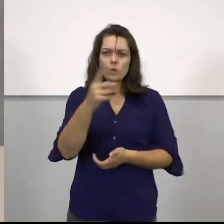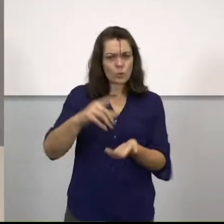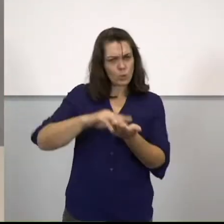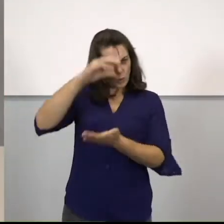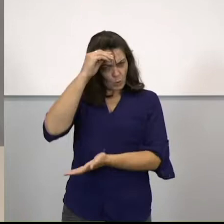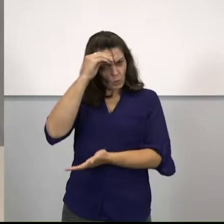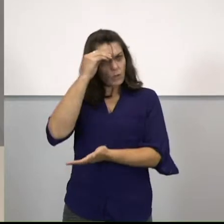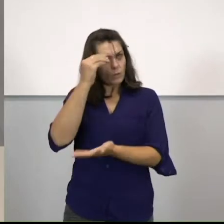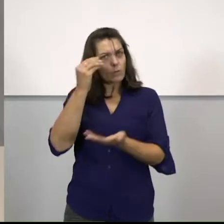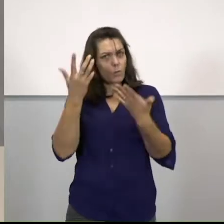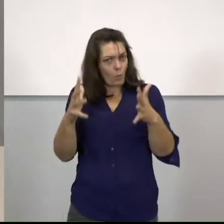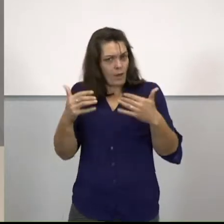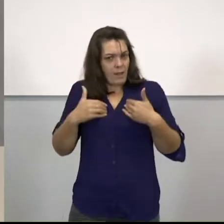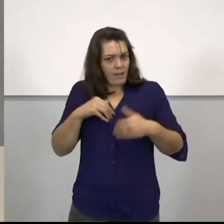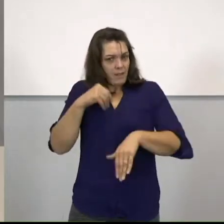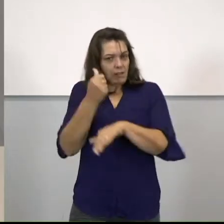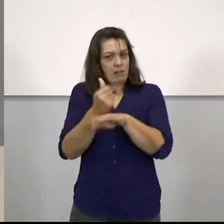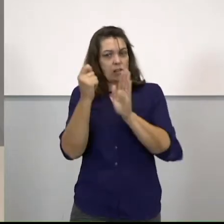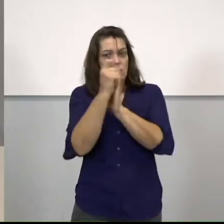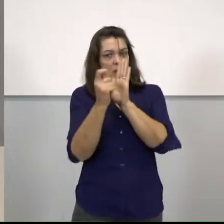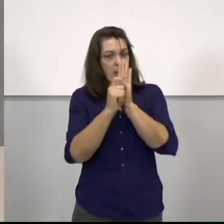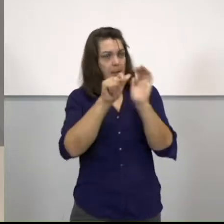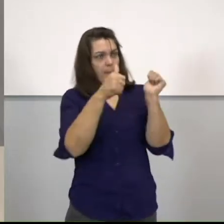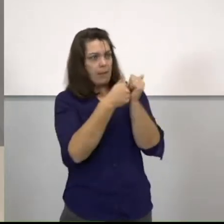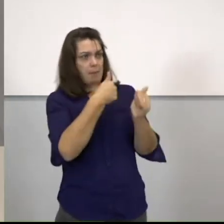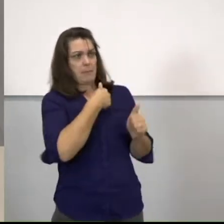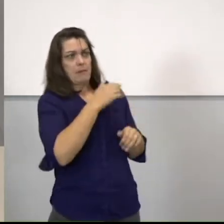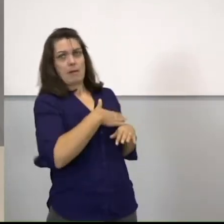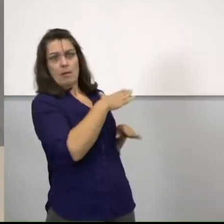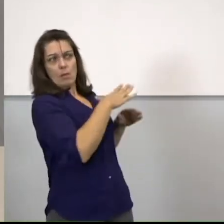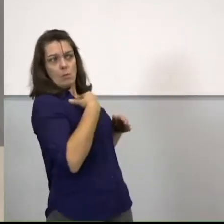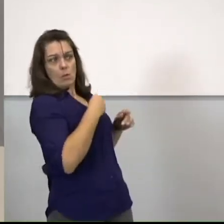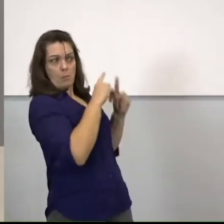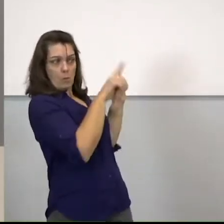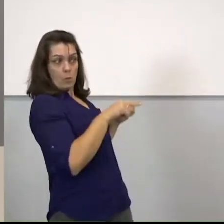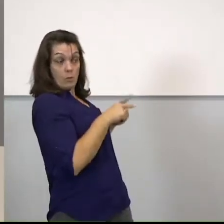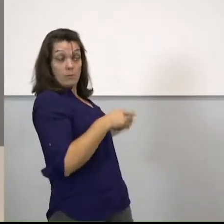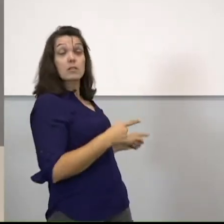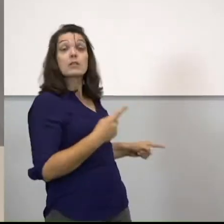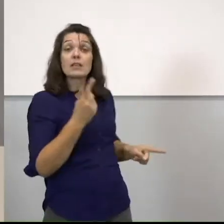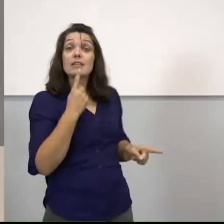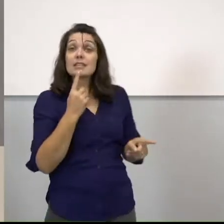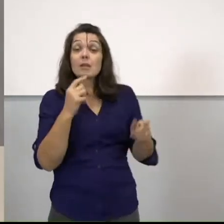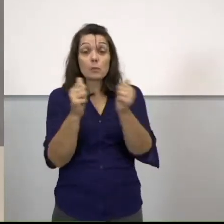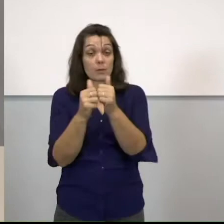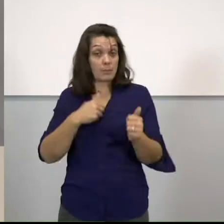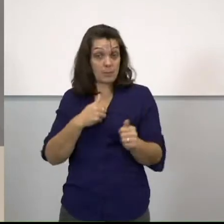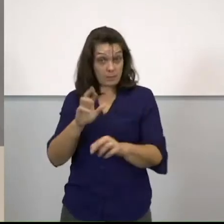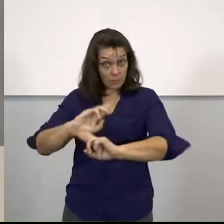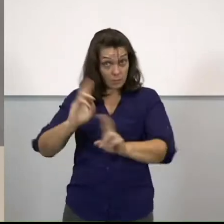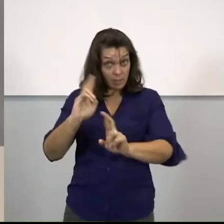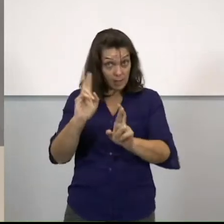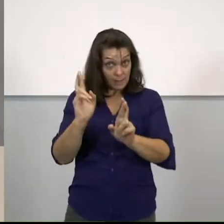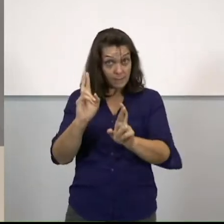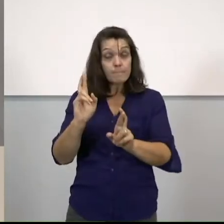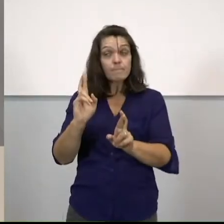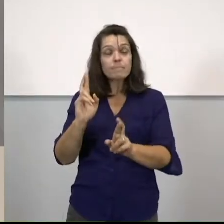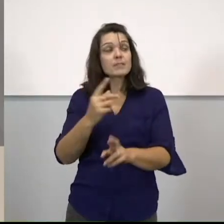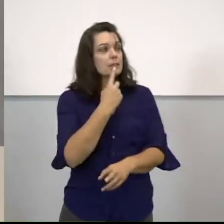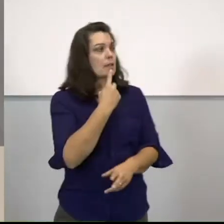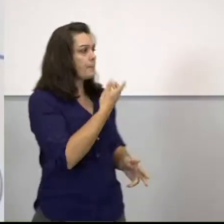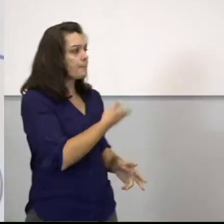here on the whiteboard behind me, okay? Are you ready? Now you need to say this with me, okay? Are you ready? It